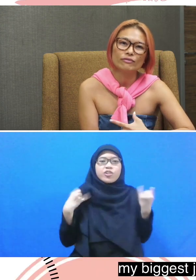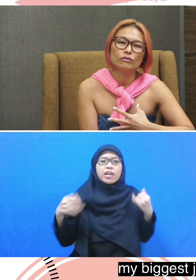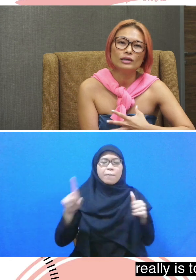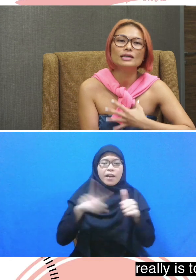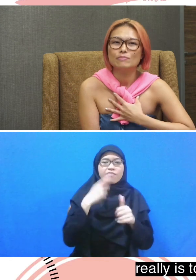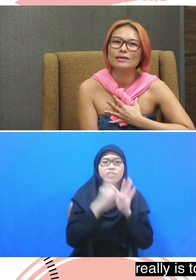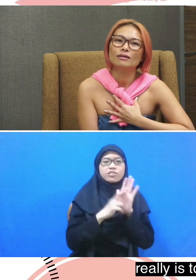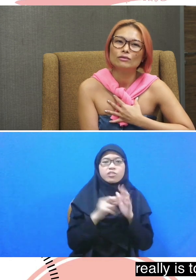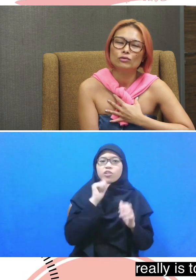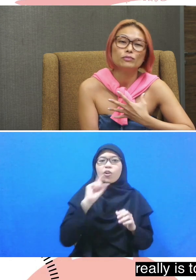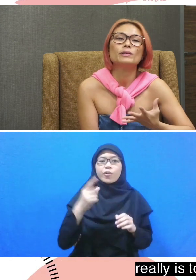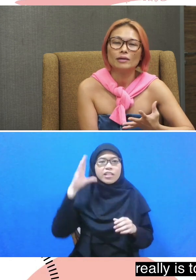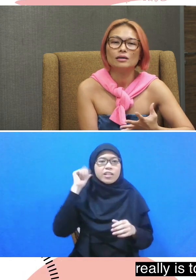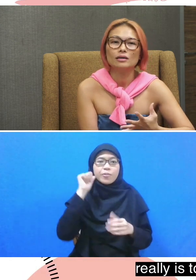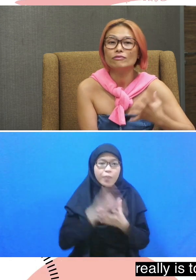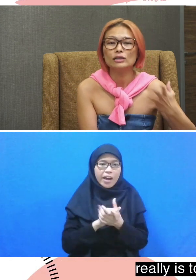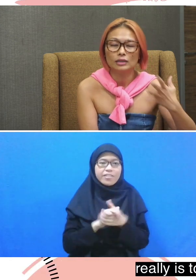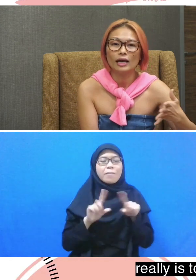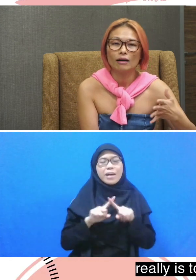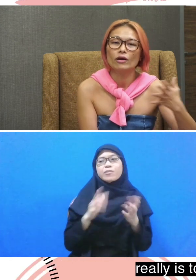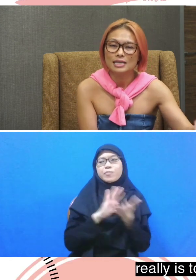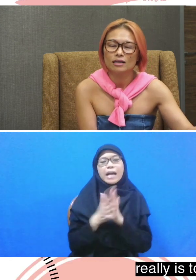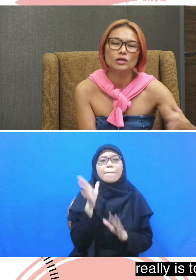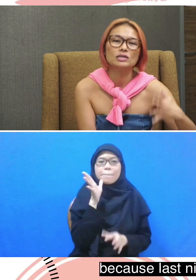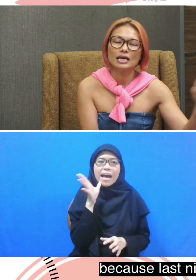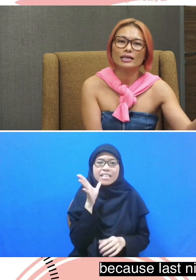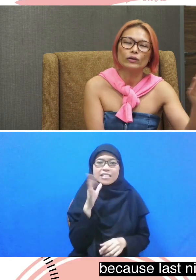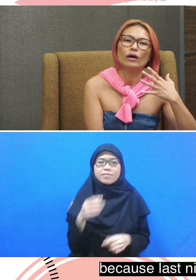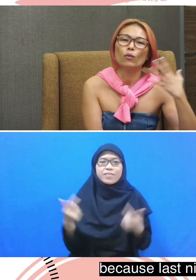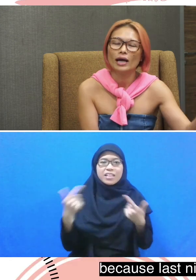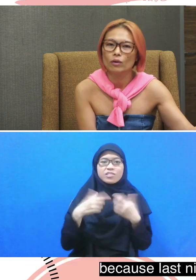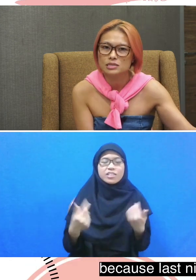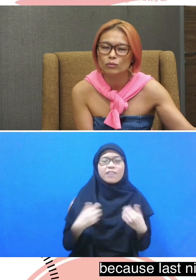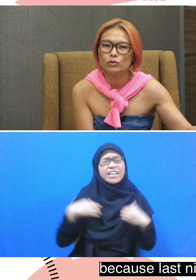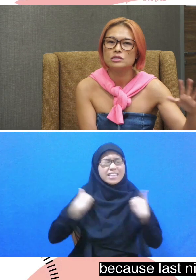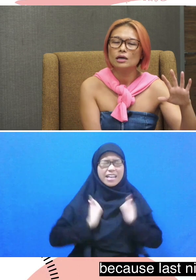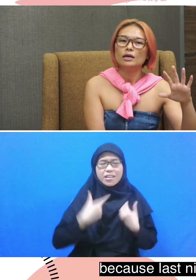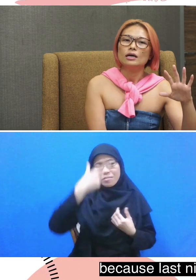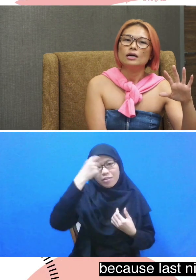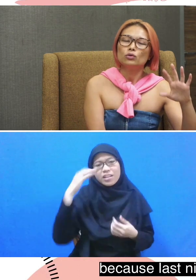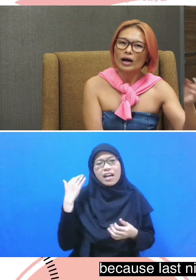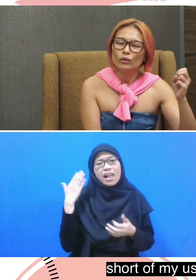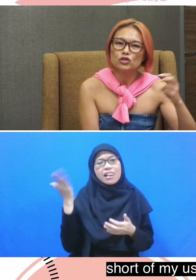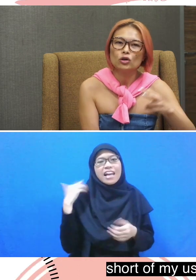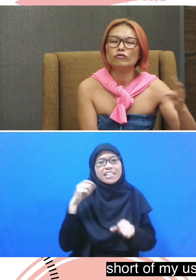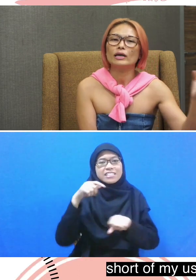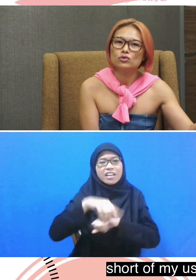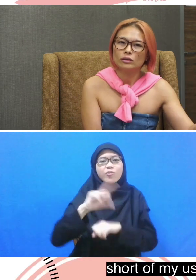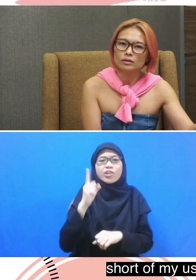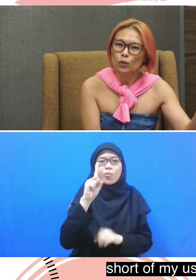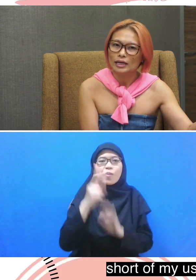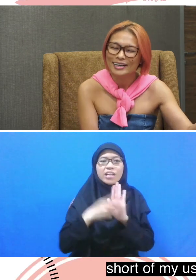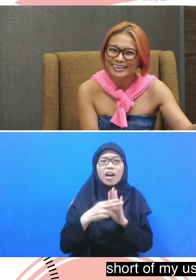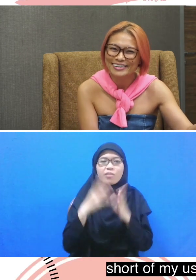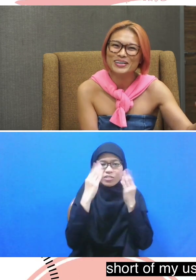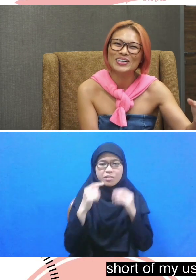wife, really is to be a mother. In fact, today I'm very tired because last night I only had 1 hour of sleep, which is 2 hours short of my usual